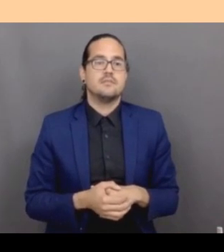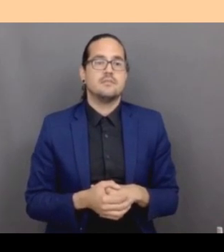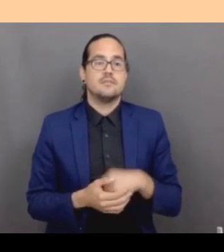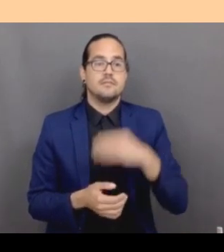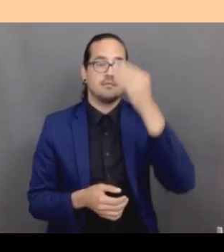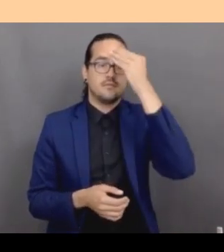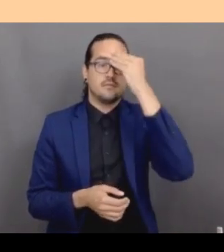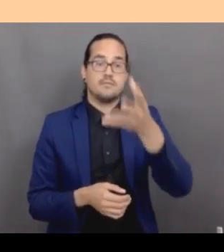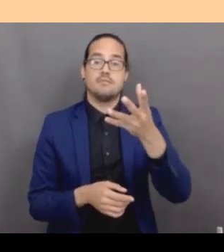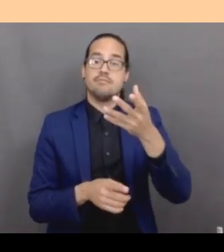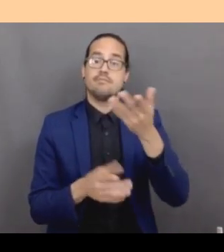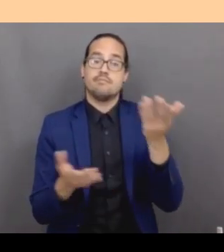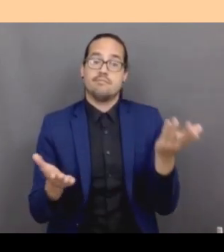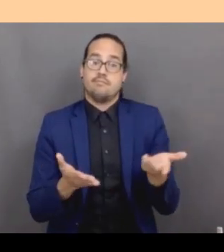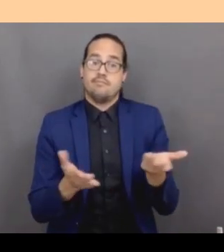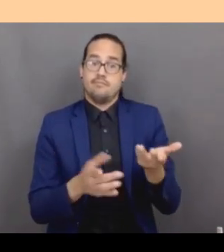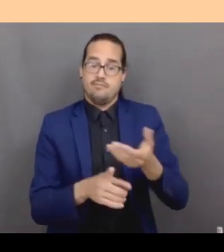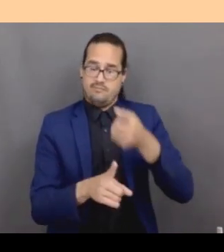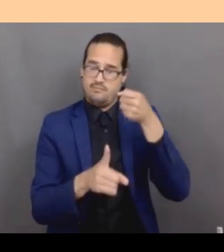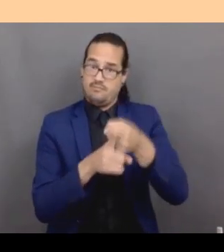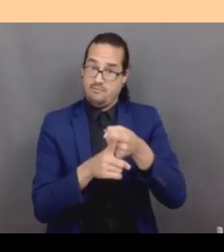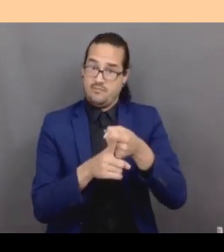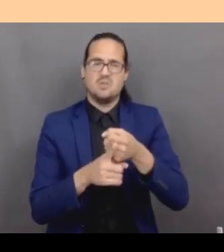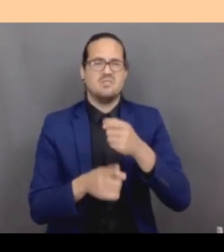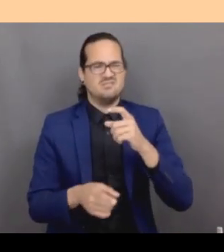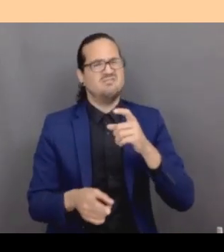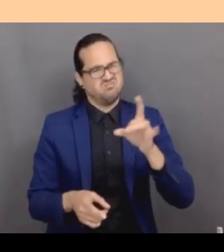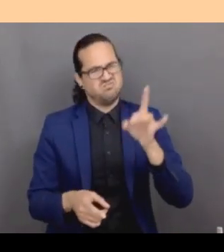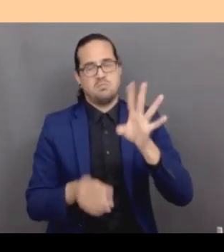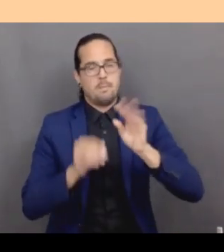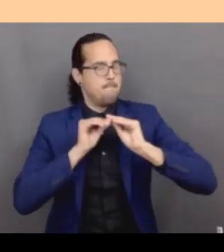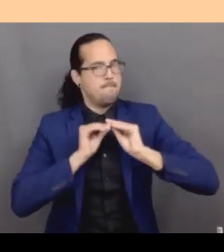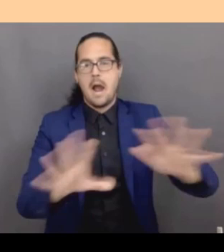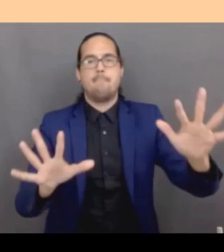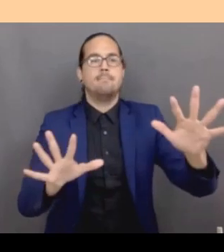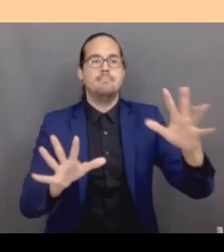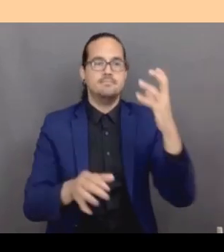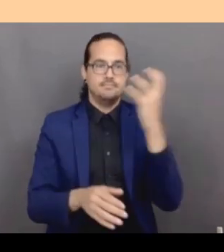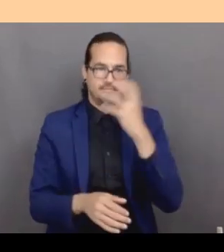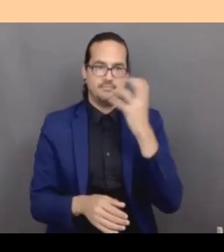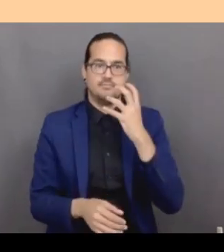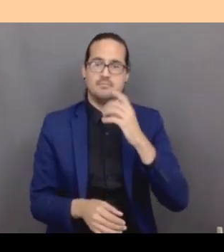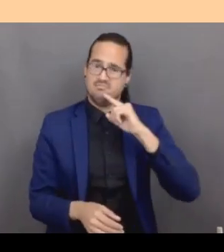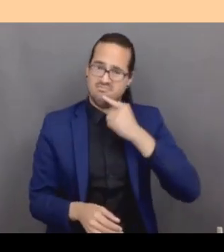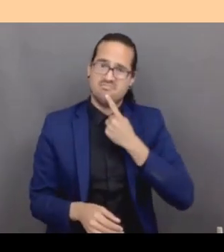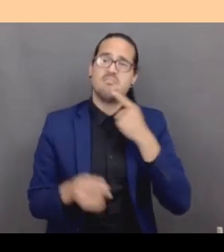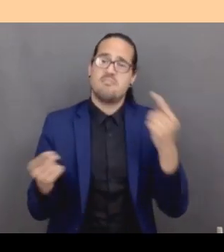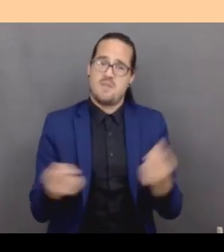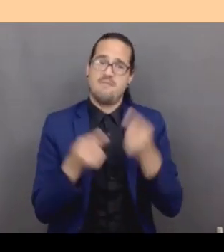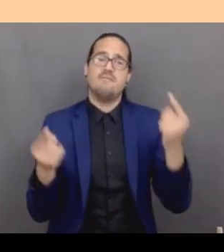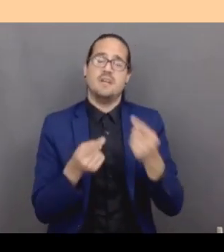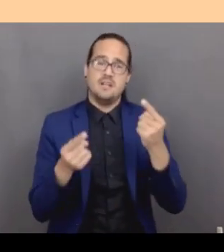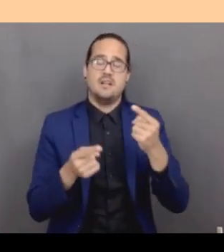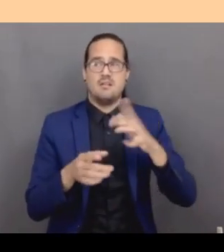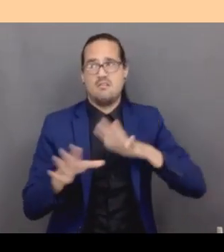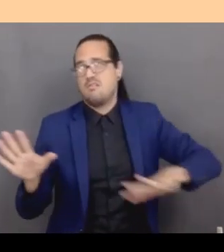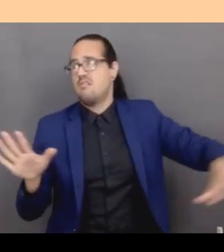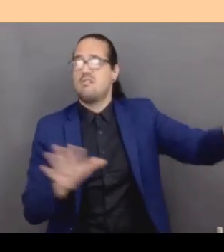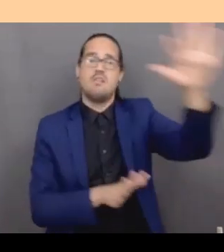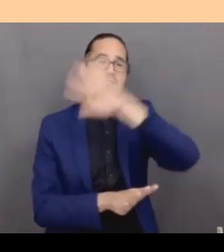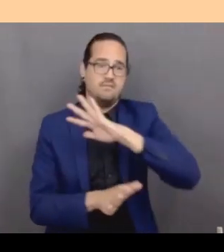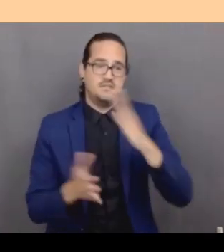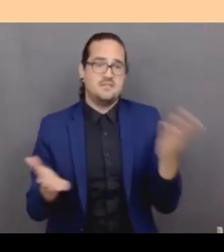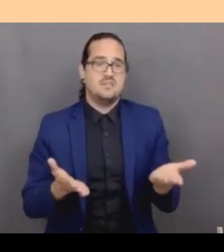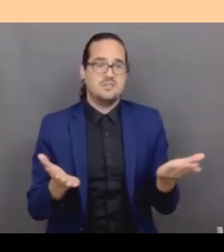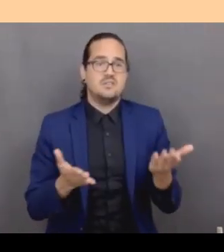been swift, has been painful, and difficult for our entire community. People are experiencing challenges with people that